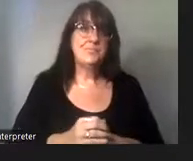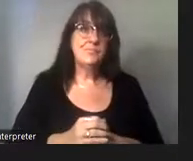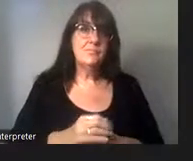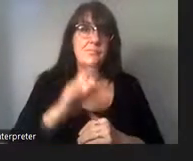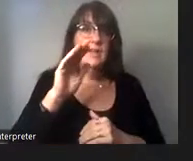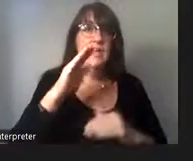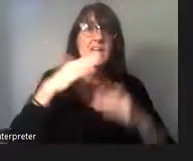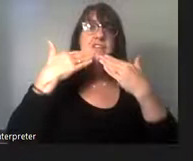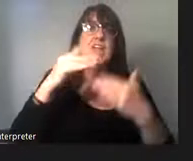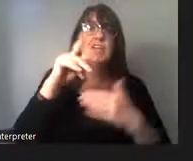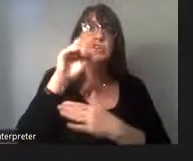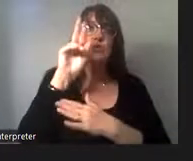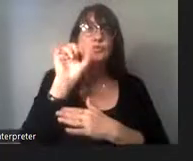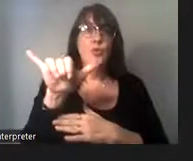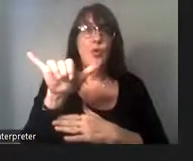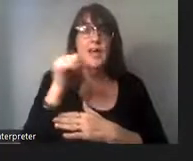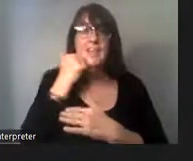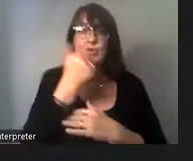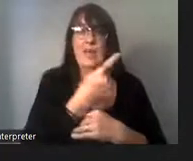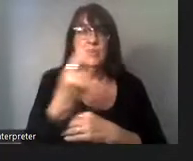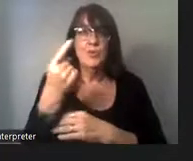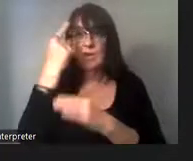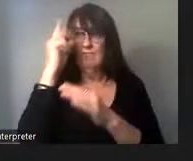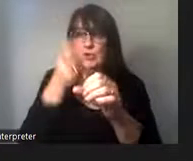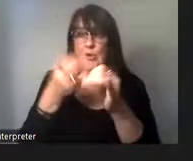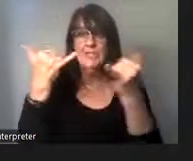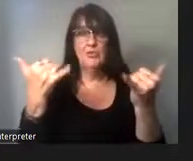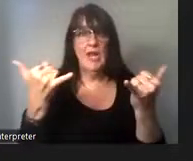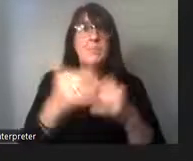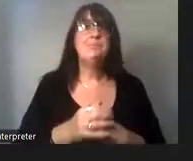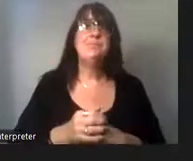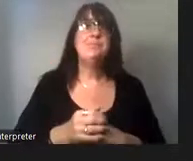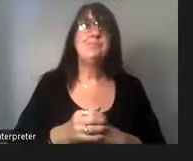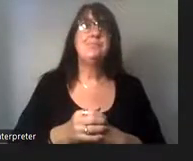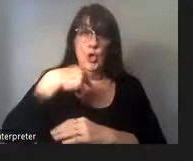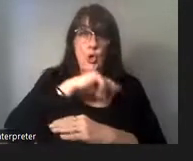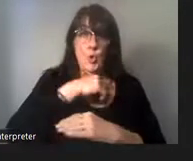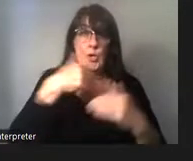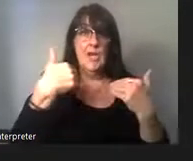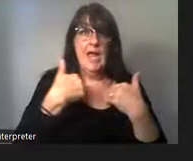you, Troy. And thank you, everyone, for joining us today. We have,